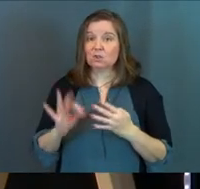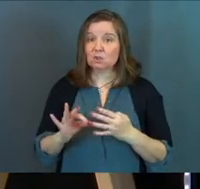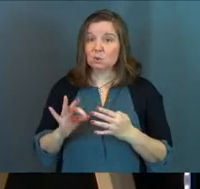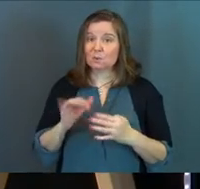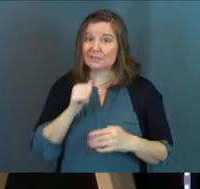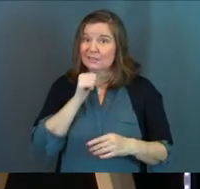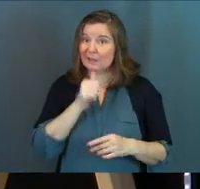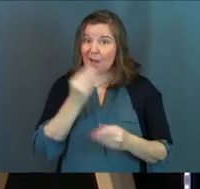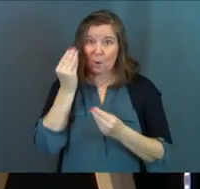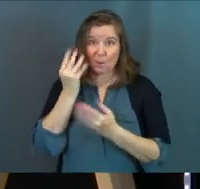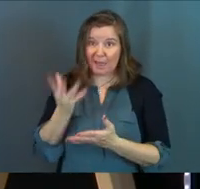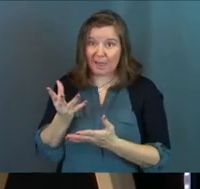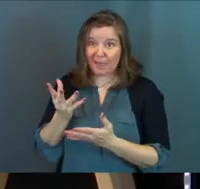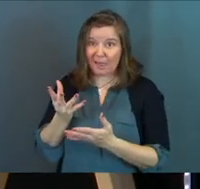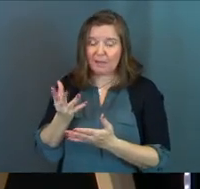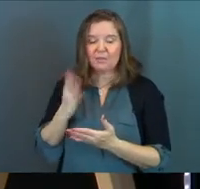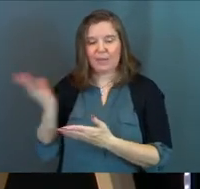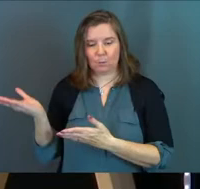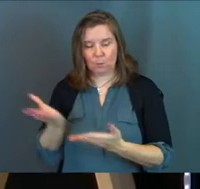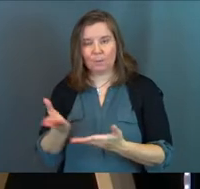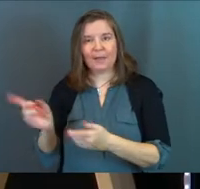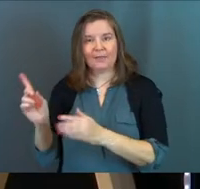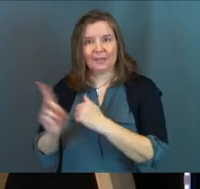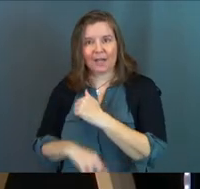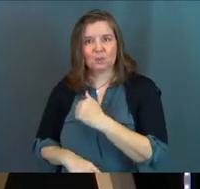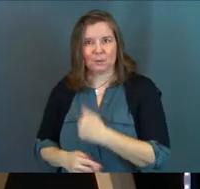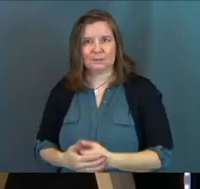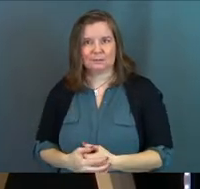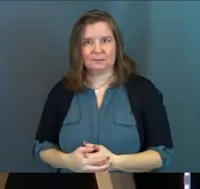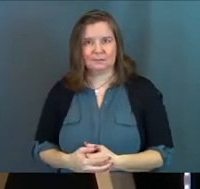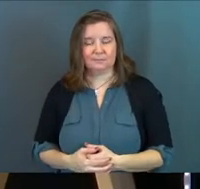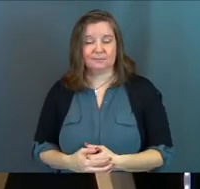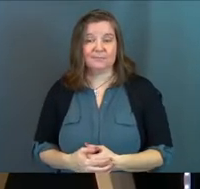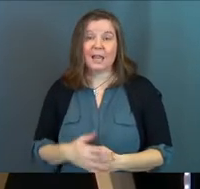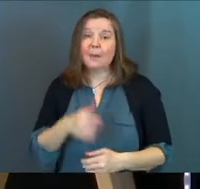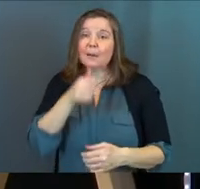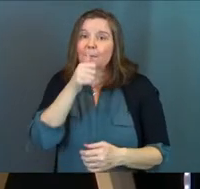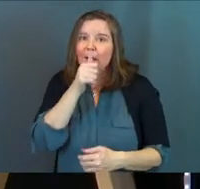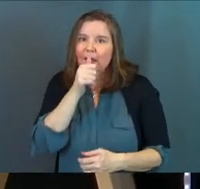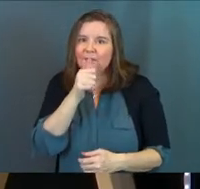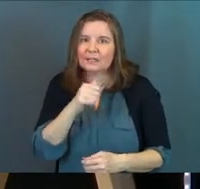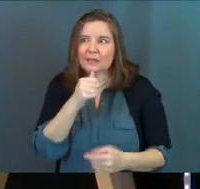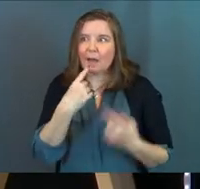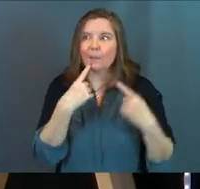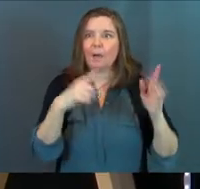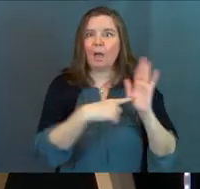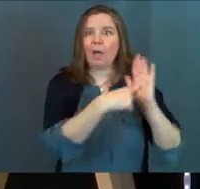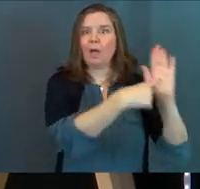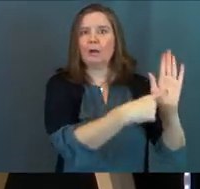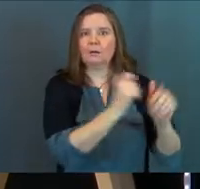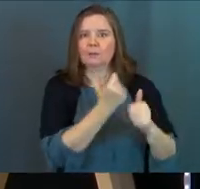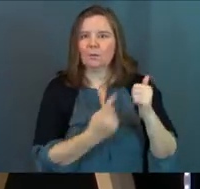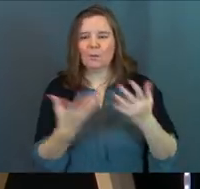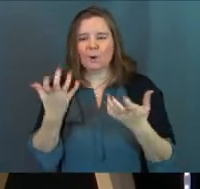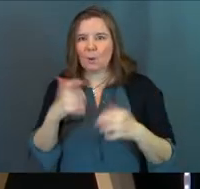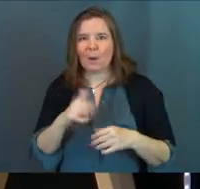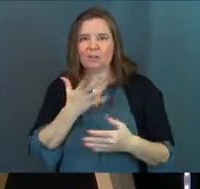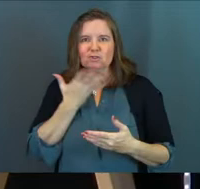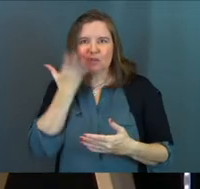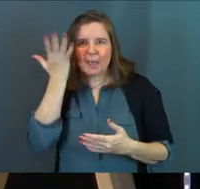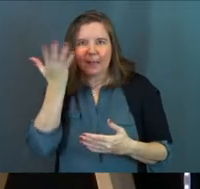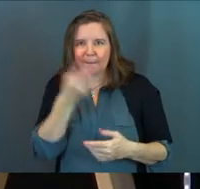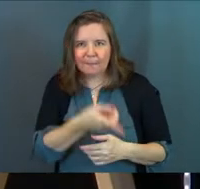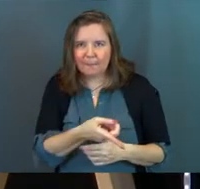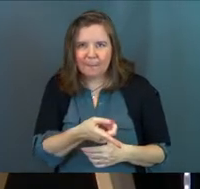choose disobedience, then we're going to bring the consequence. And we're going to bring it privately. Why? Because we don't want their